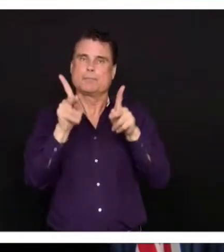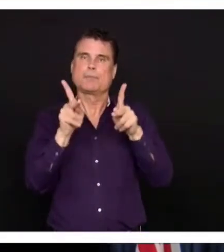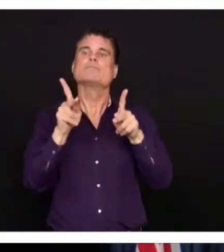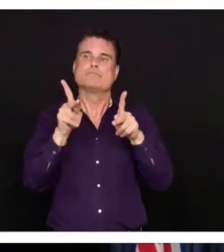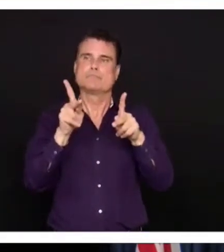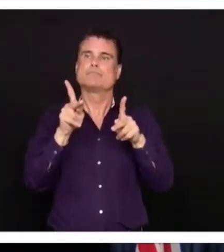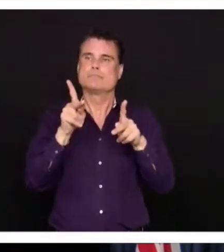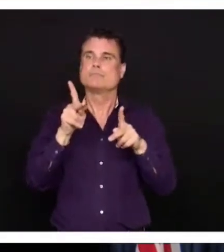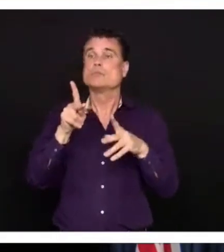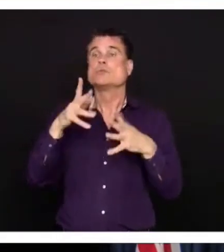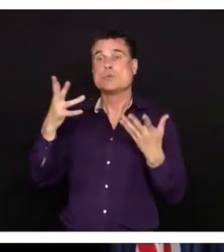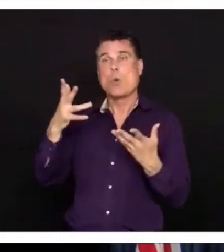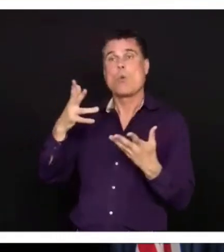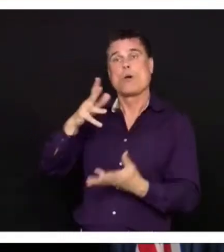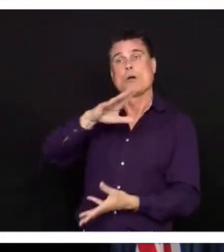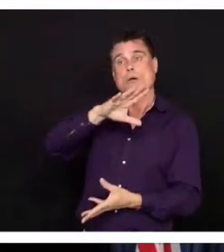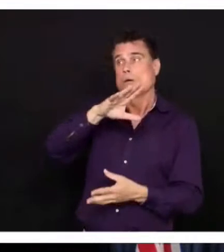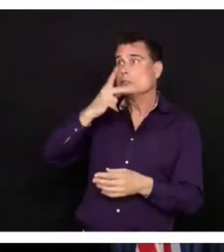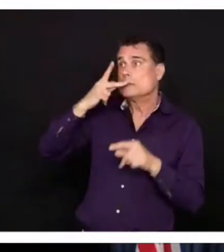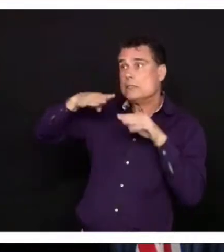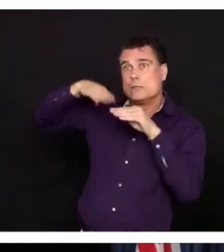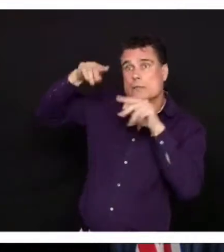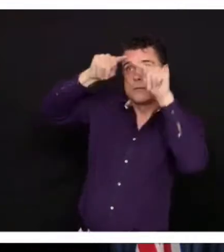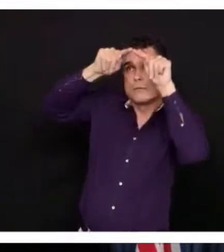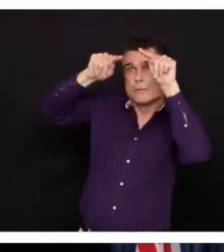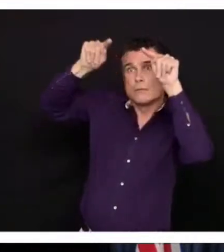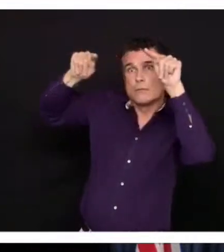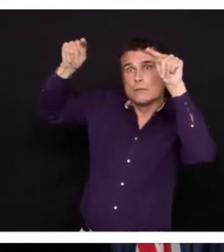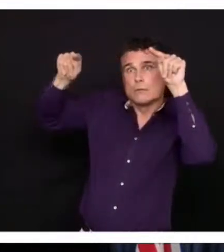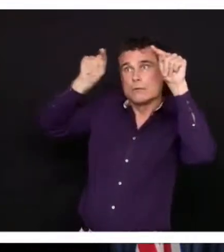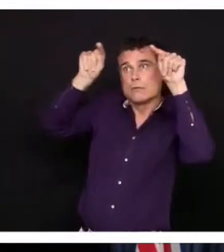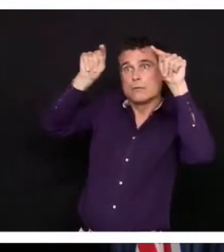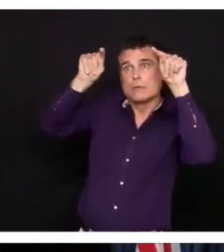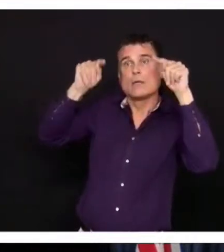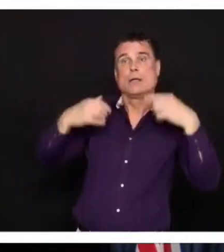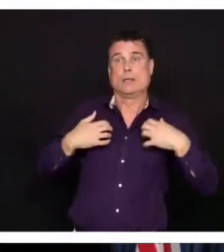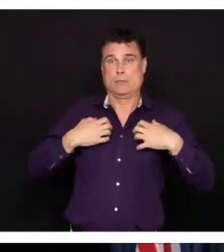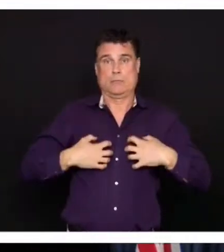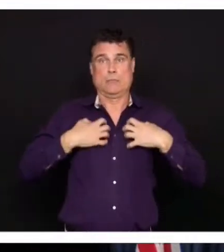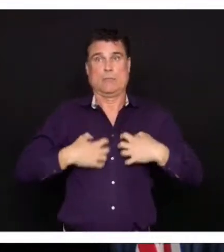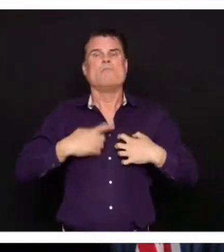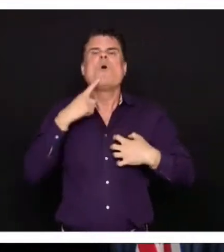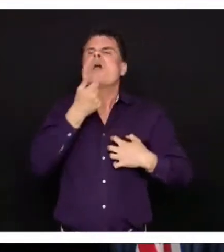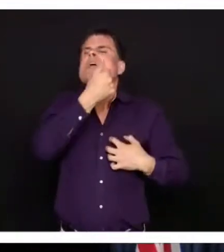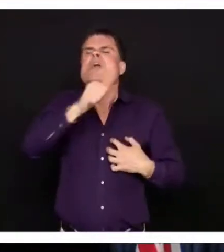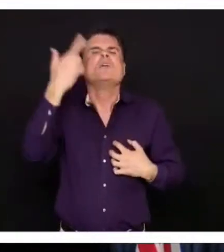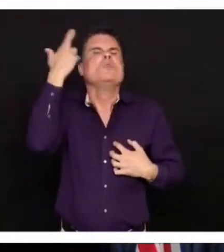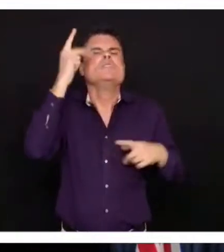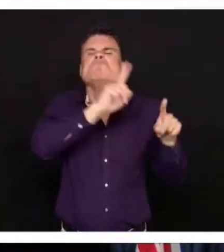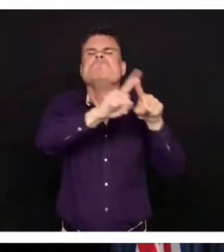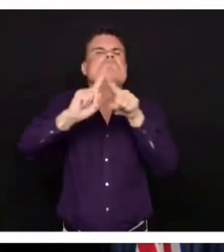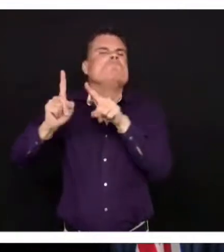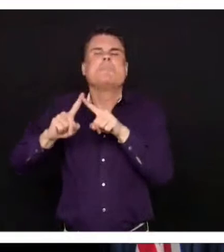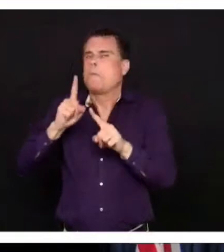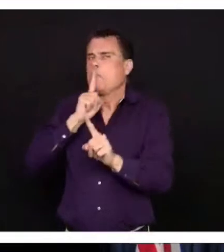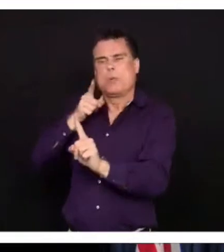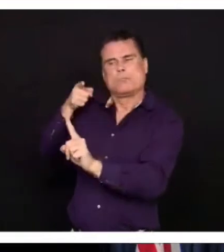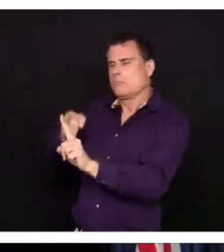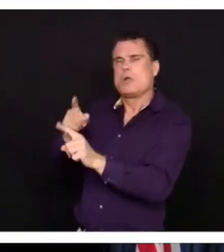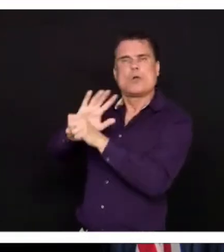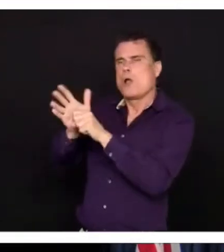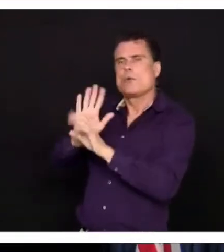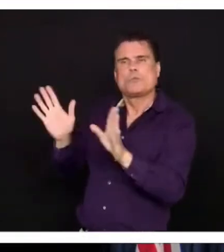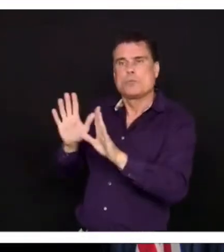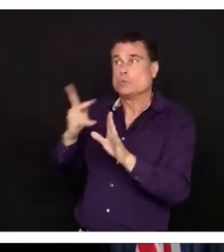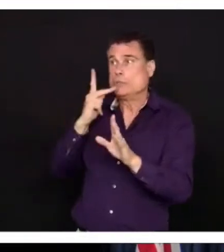are well under the preparations we've made. That said, we have to continue to make preparations in the coming months for our